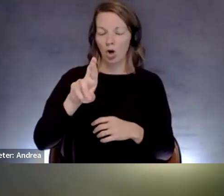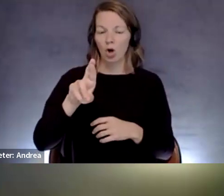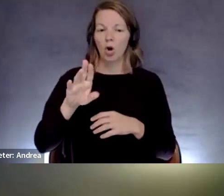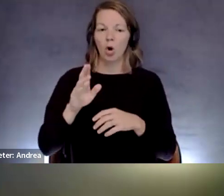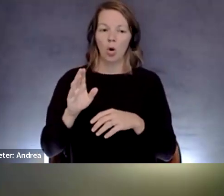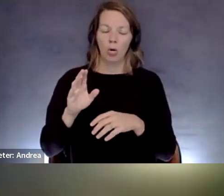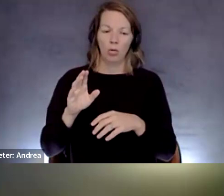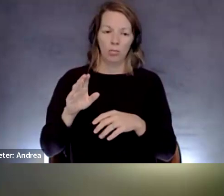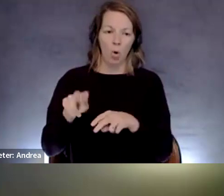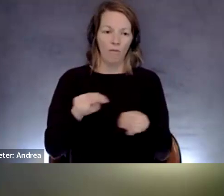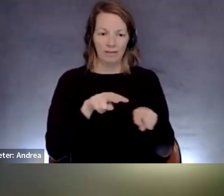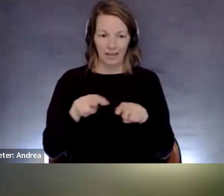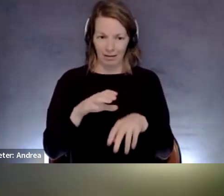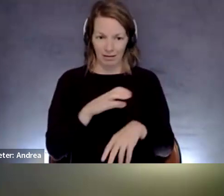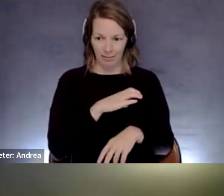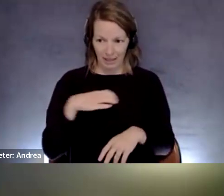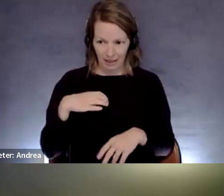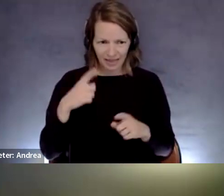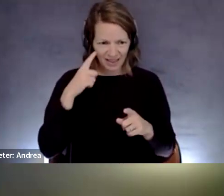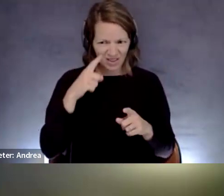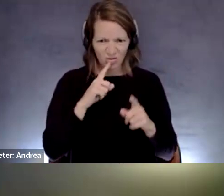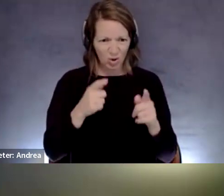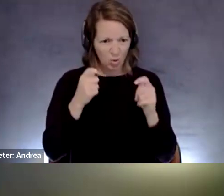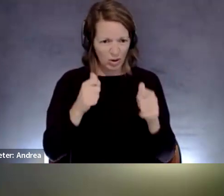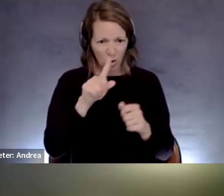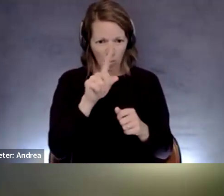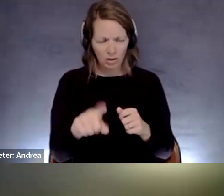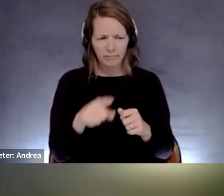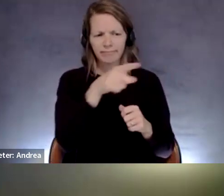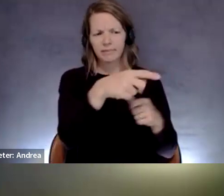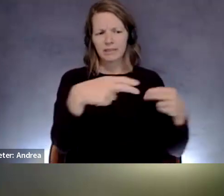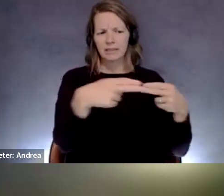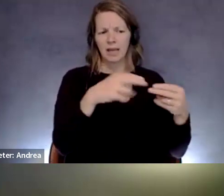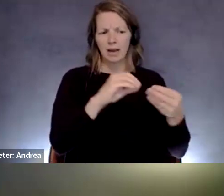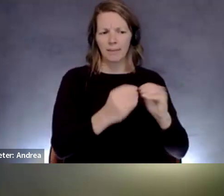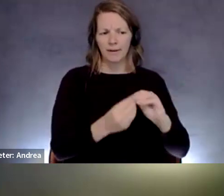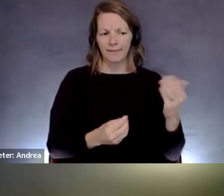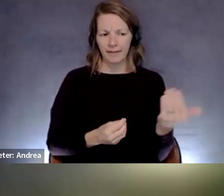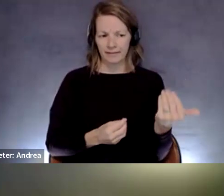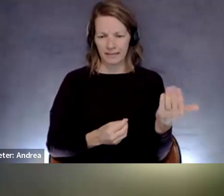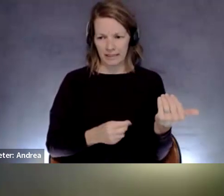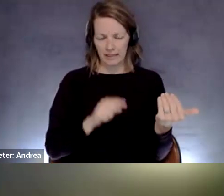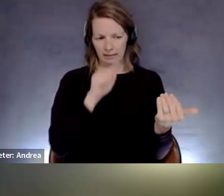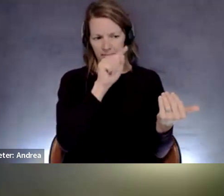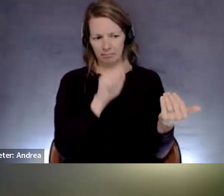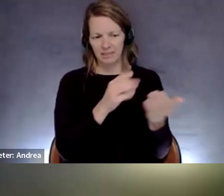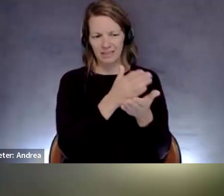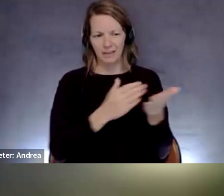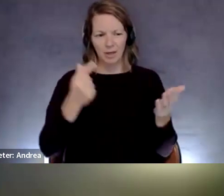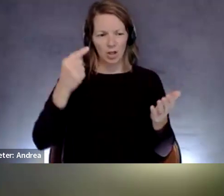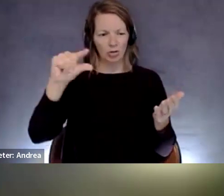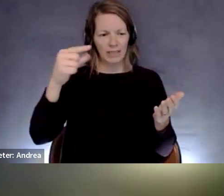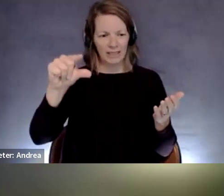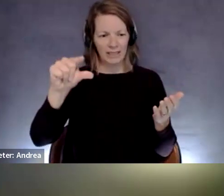very much. I think this is a very quick question. On the slide number 15, there were some green